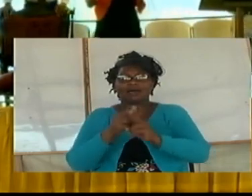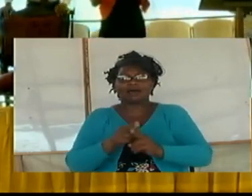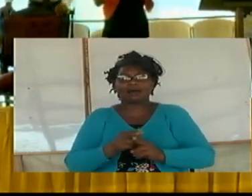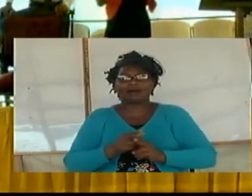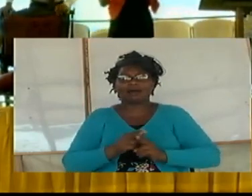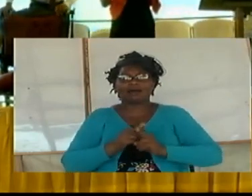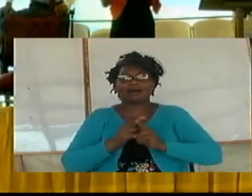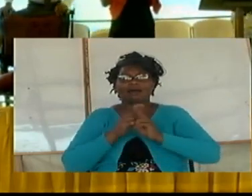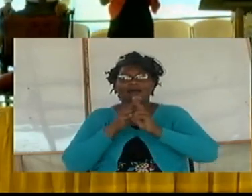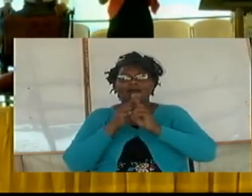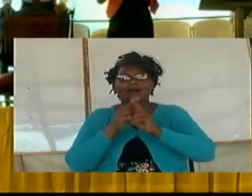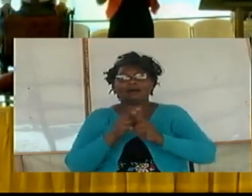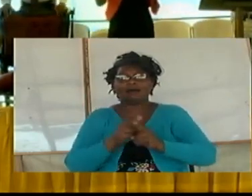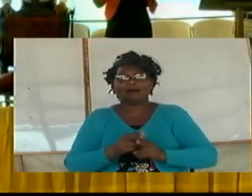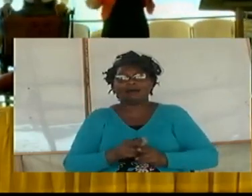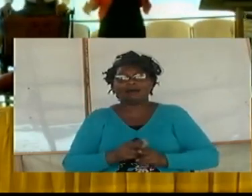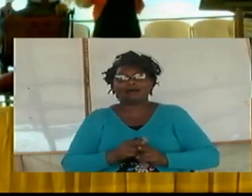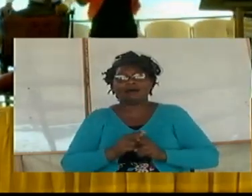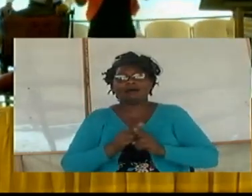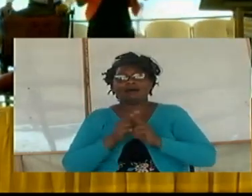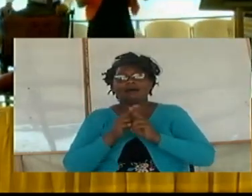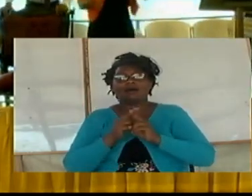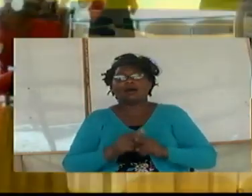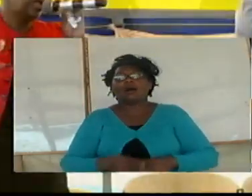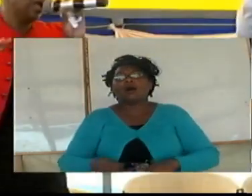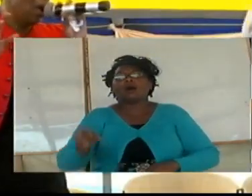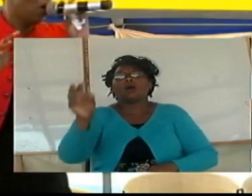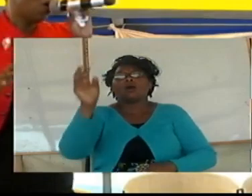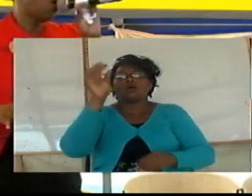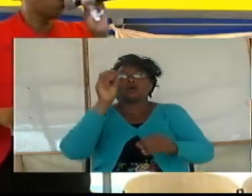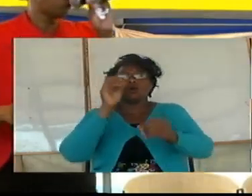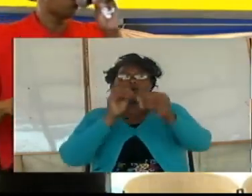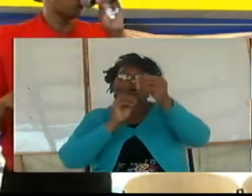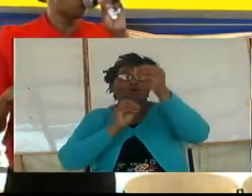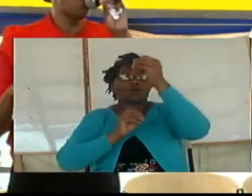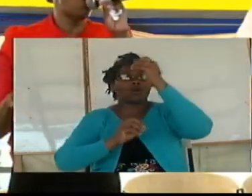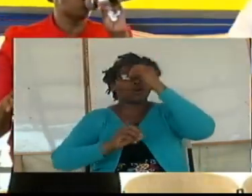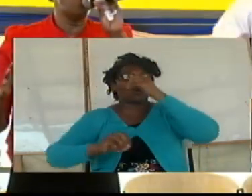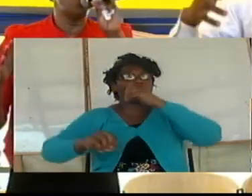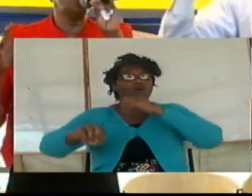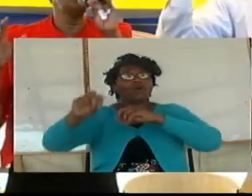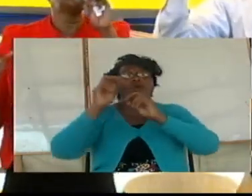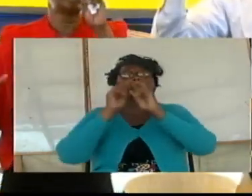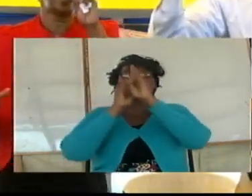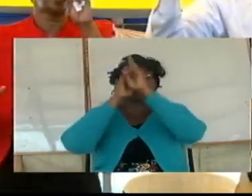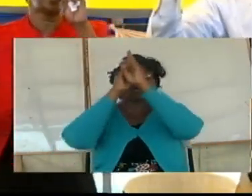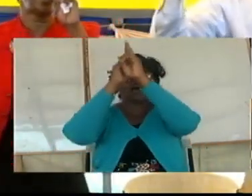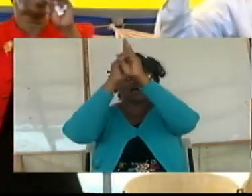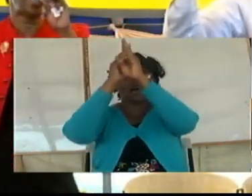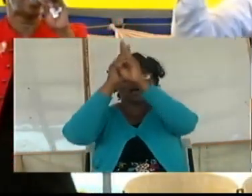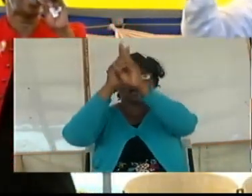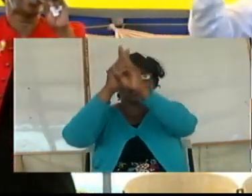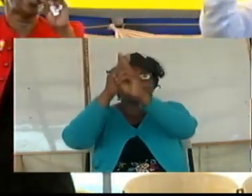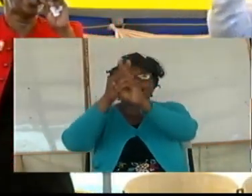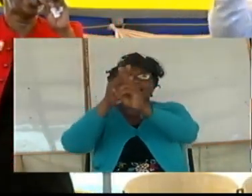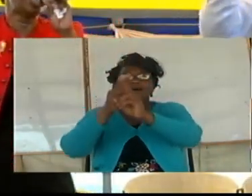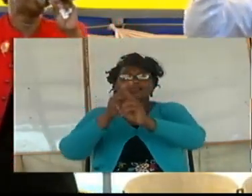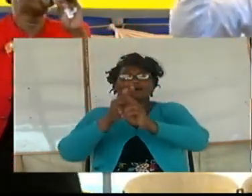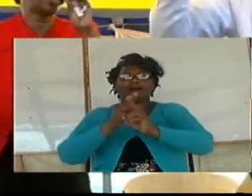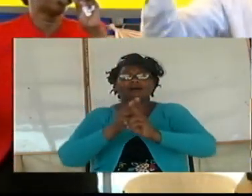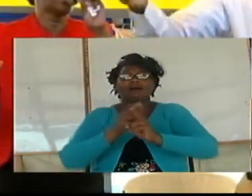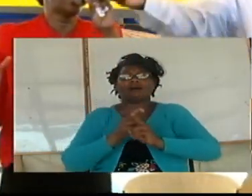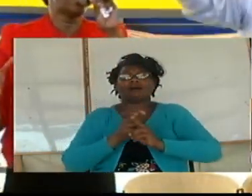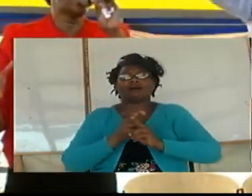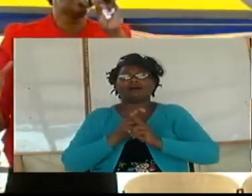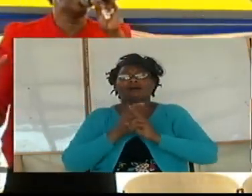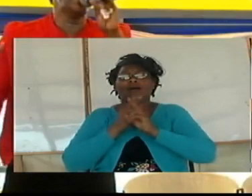shed your blood and died. That we might have life and have it more abundantly.